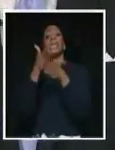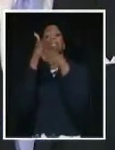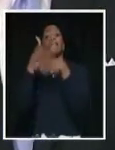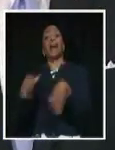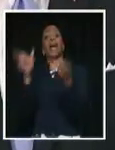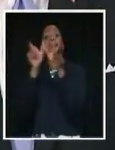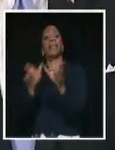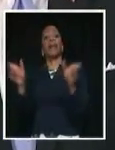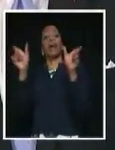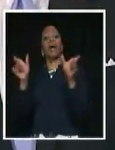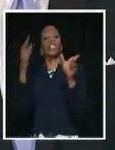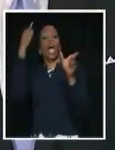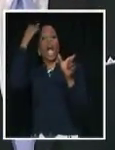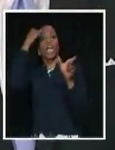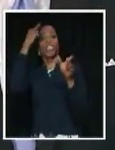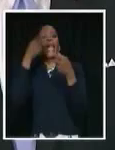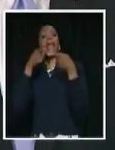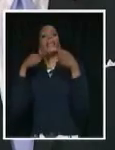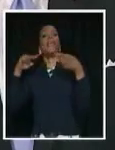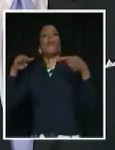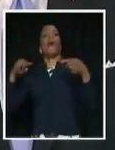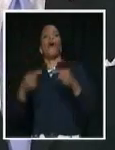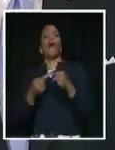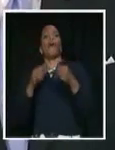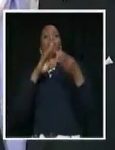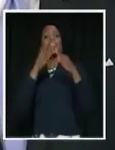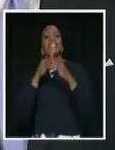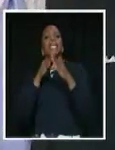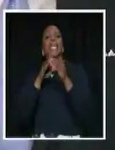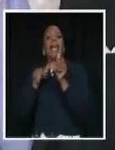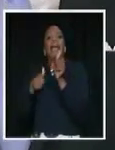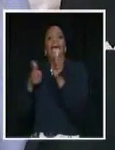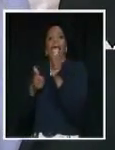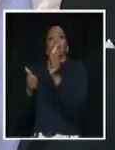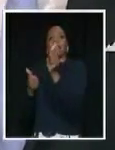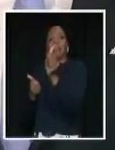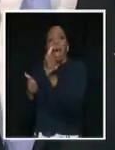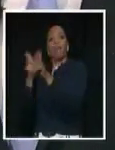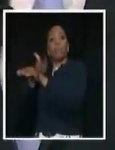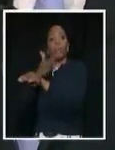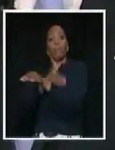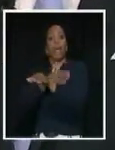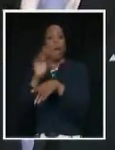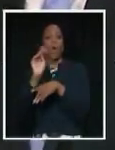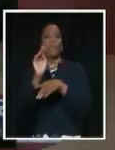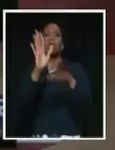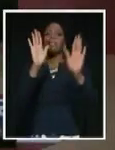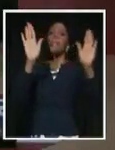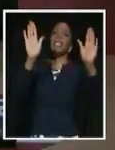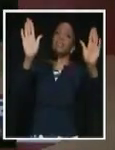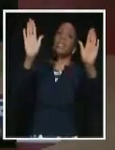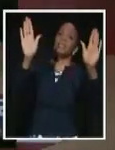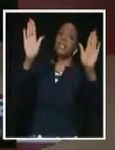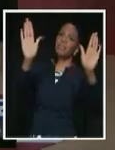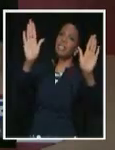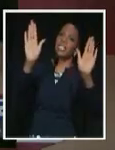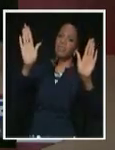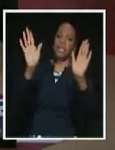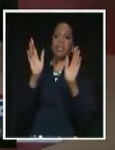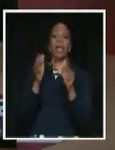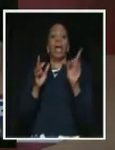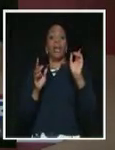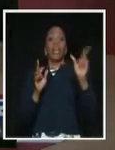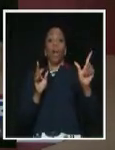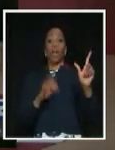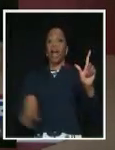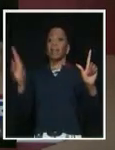consciously. And it hurt this city, and it held us back, and we've done a lot better since then. Okay, gentlemen, please. What color is the sky in your planet?